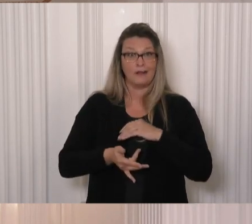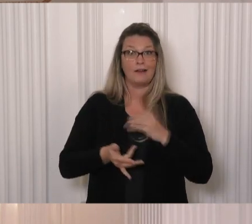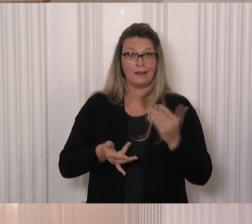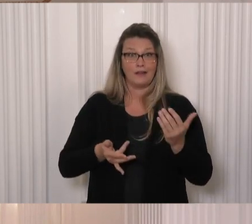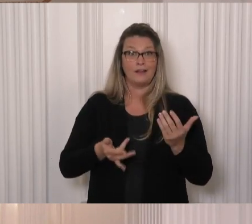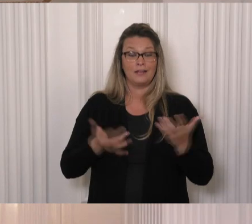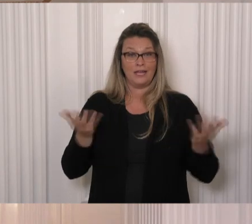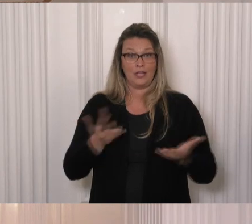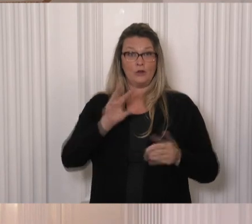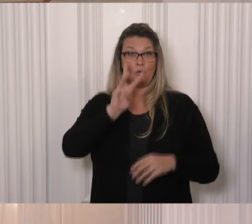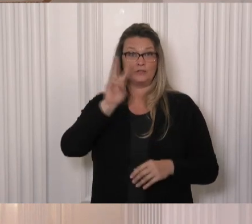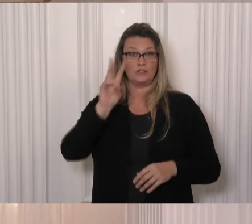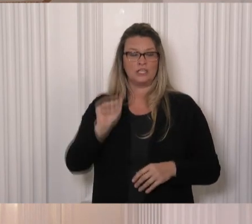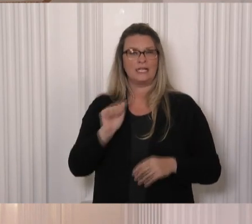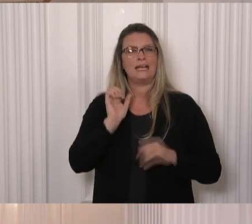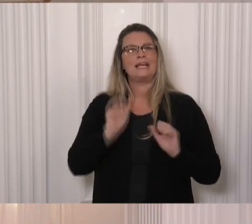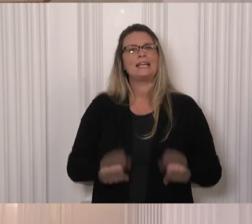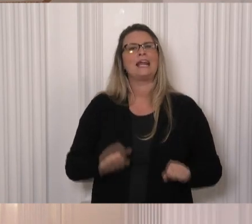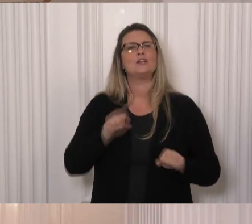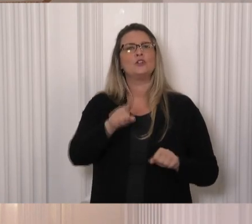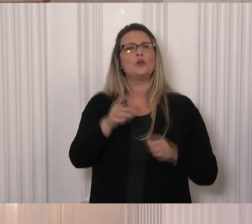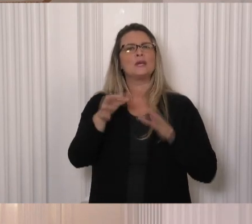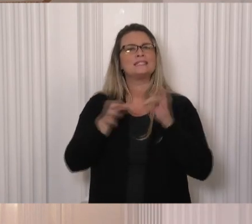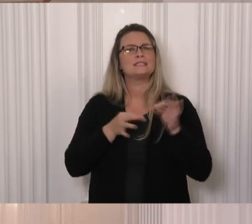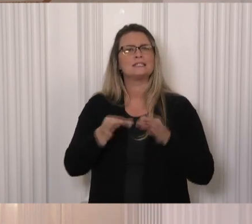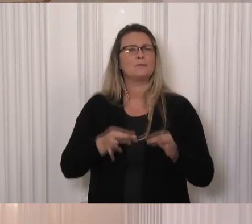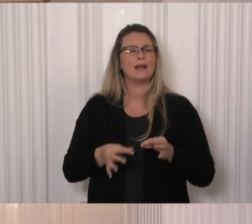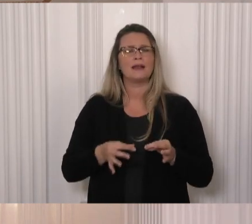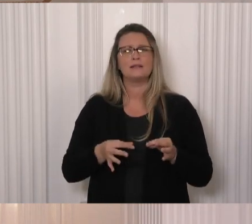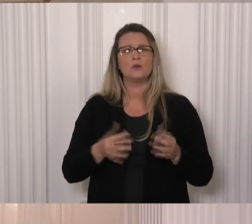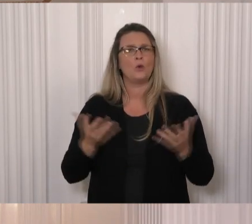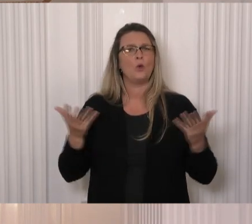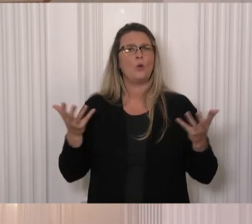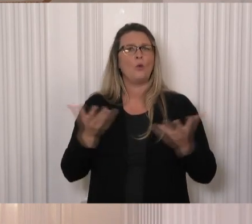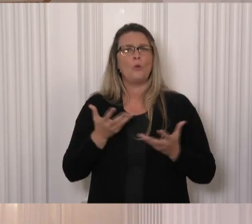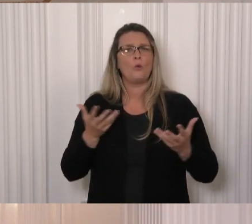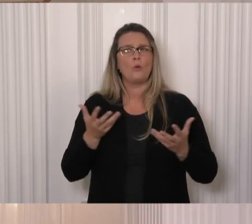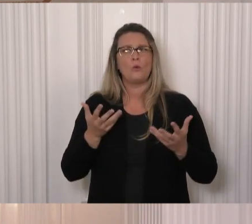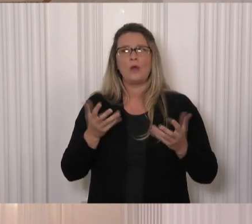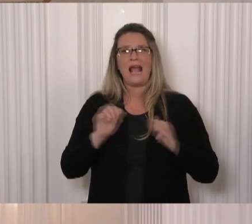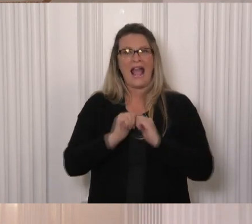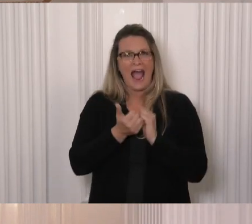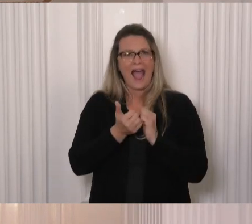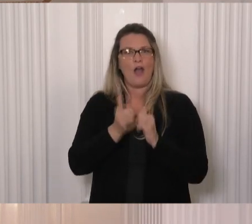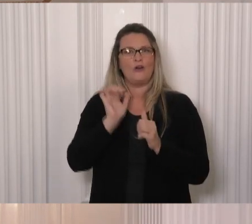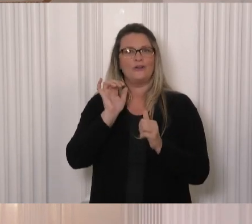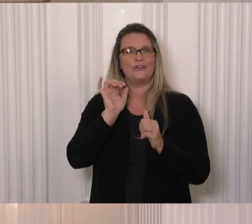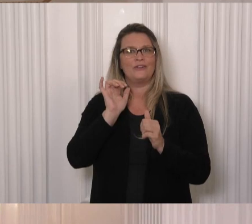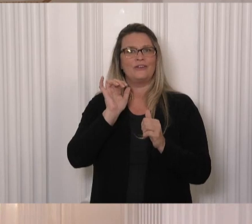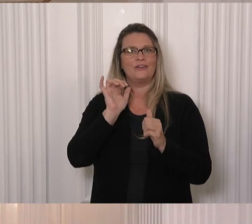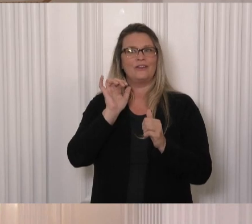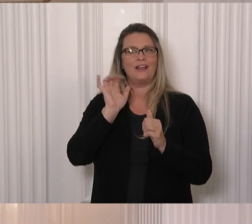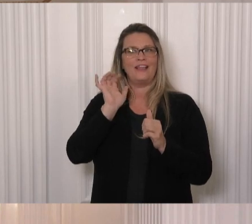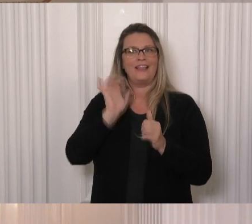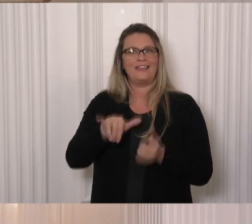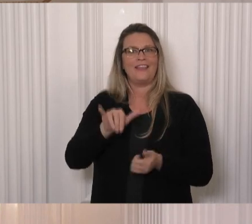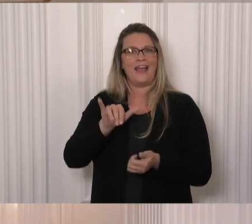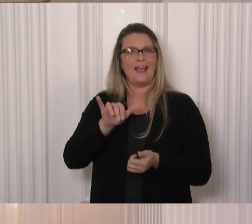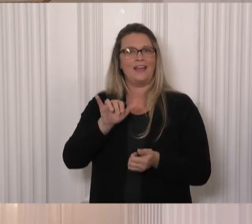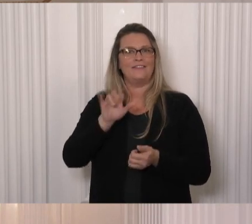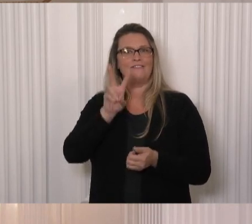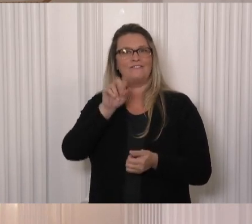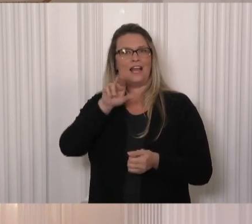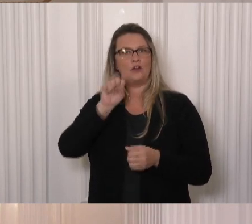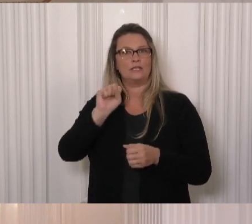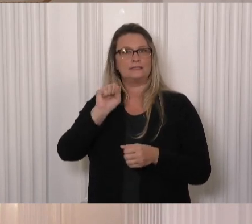further describe, if there's any concept yet, of how this virus got into the Morgantown nursing home, whether it